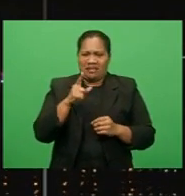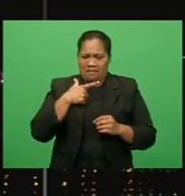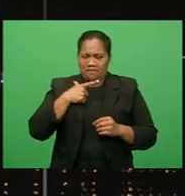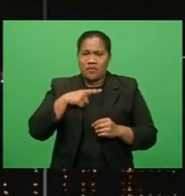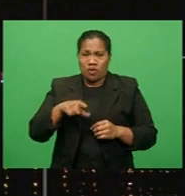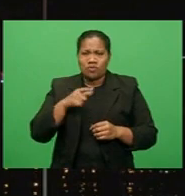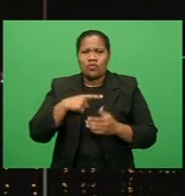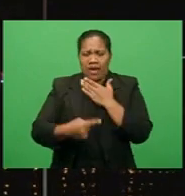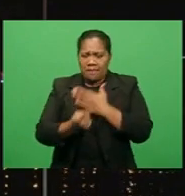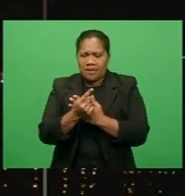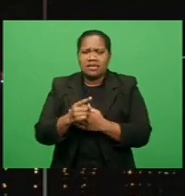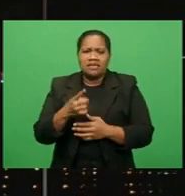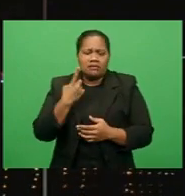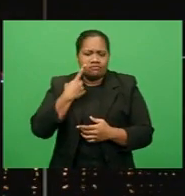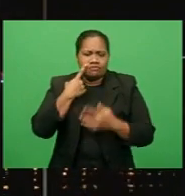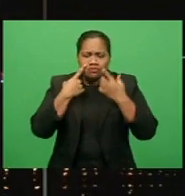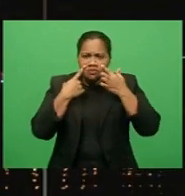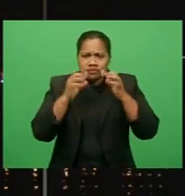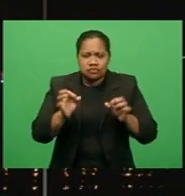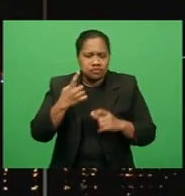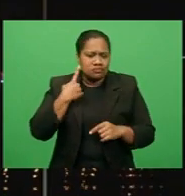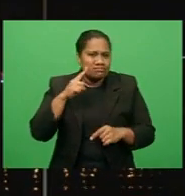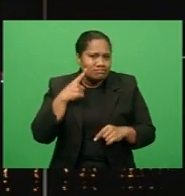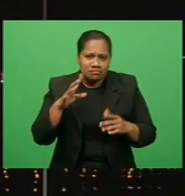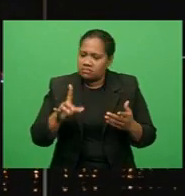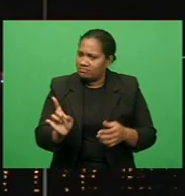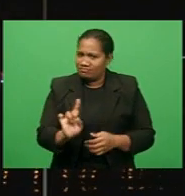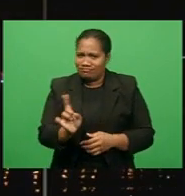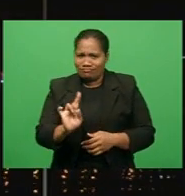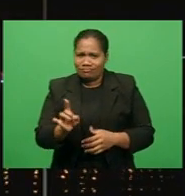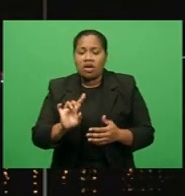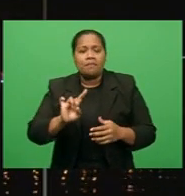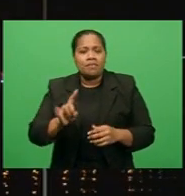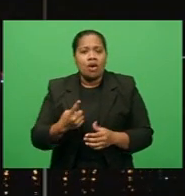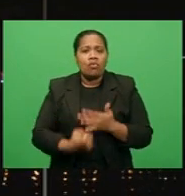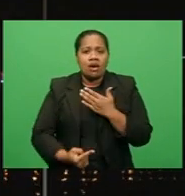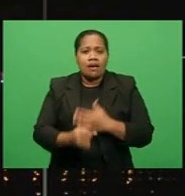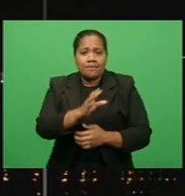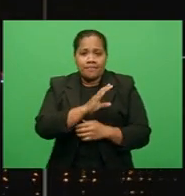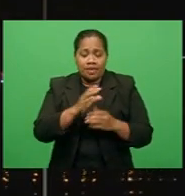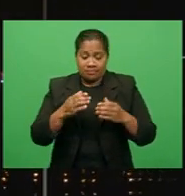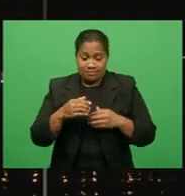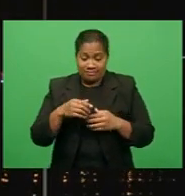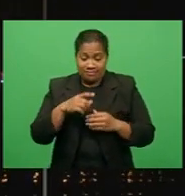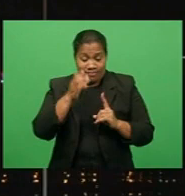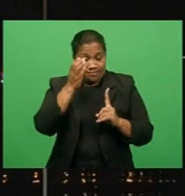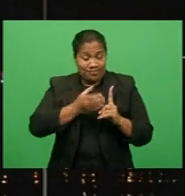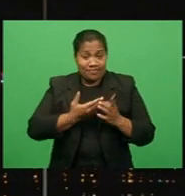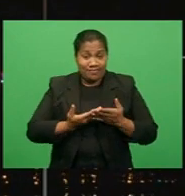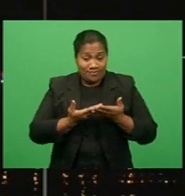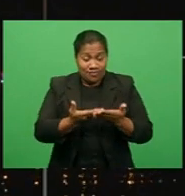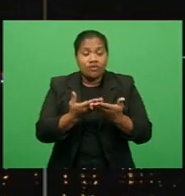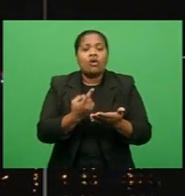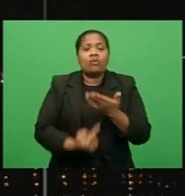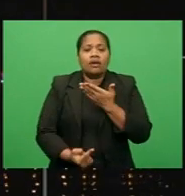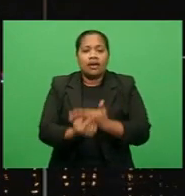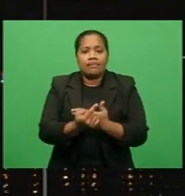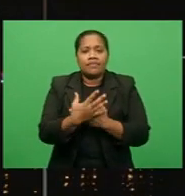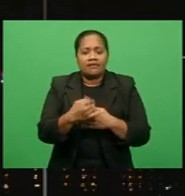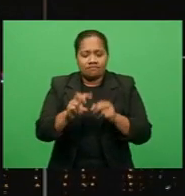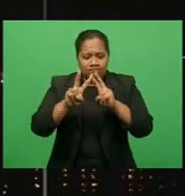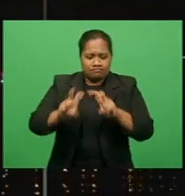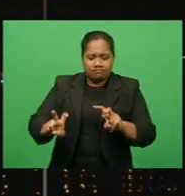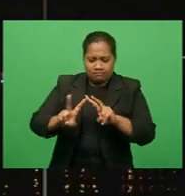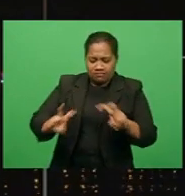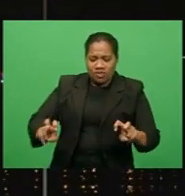for breaching curfew. Kelly Vathala reports the commission has now launched an investigation as the case highlights the importance of